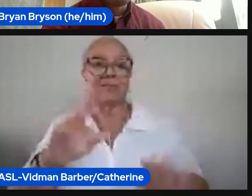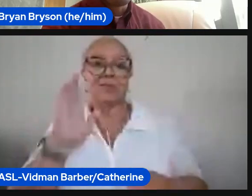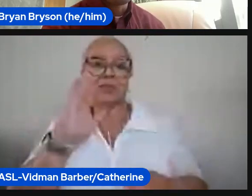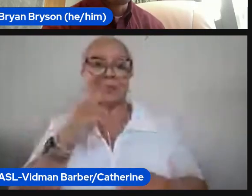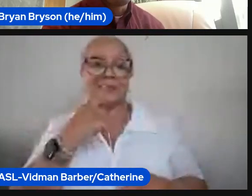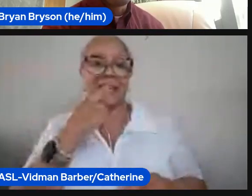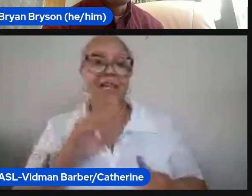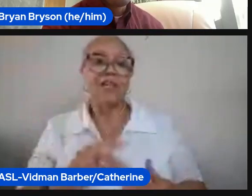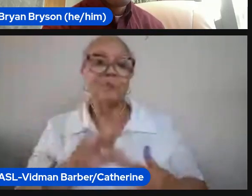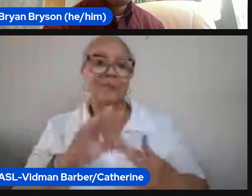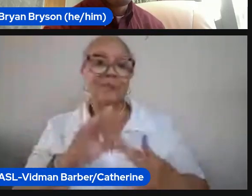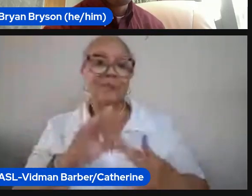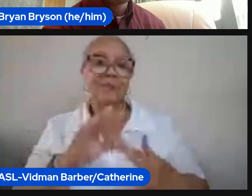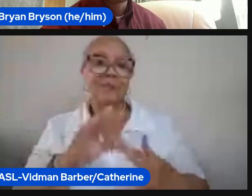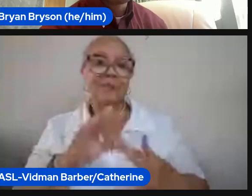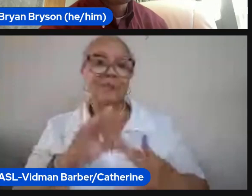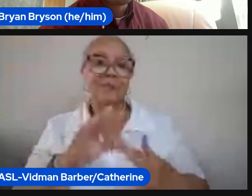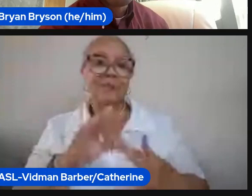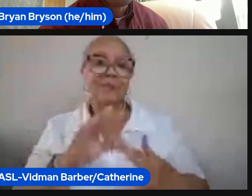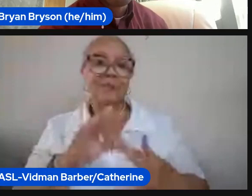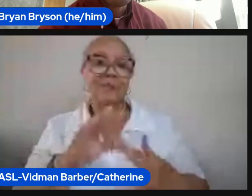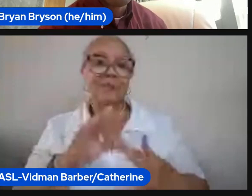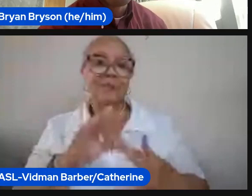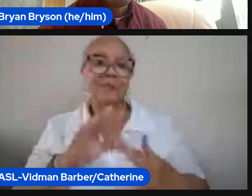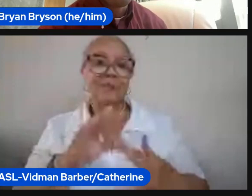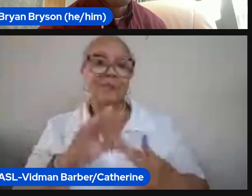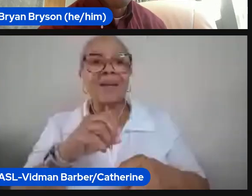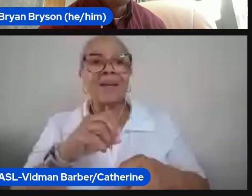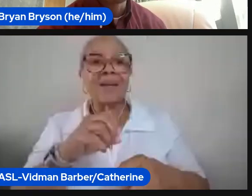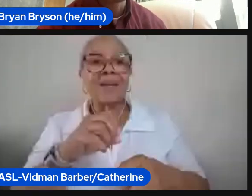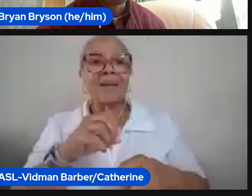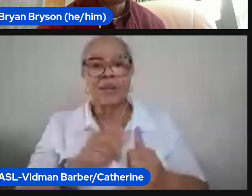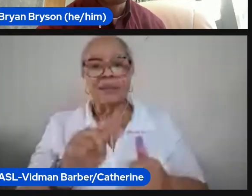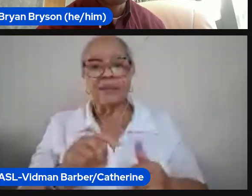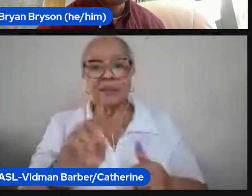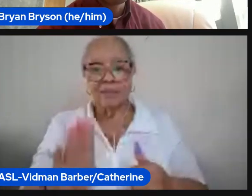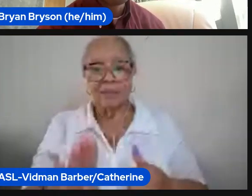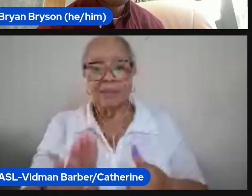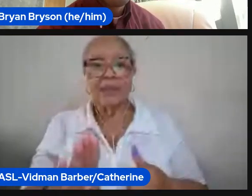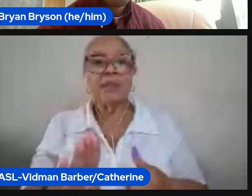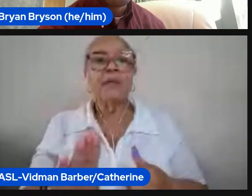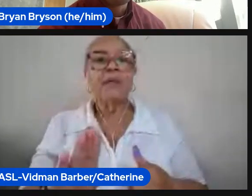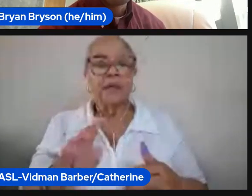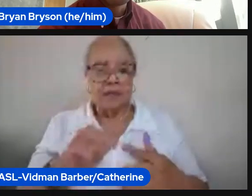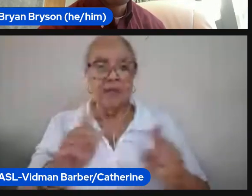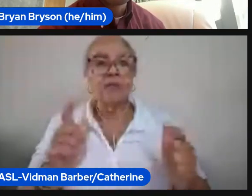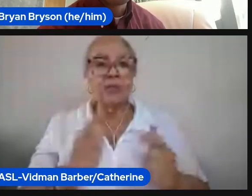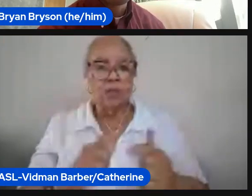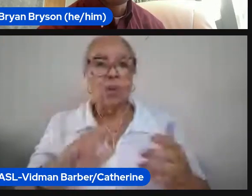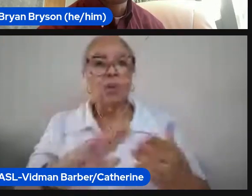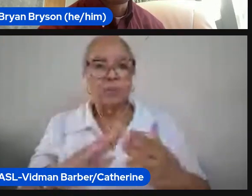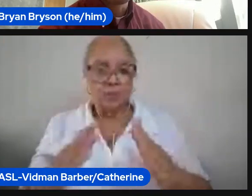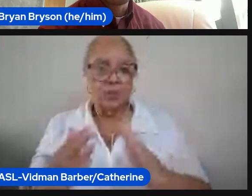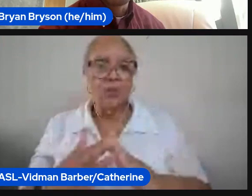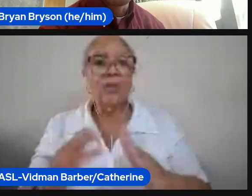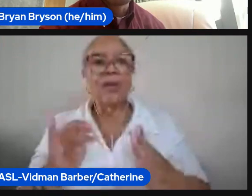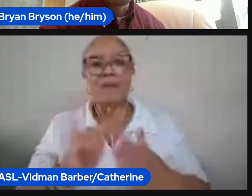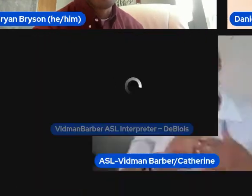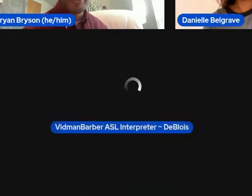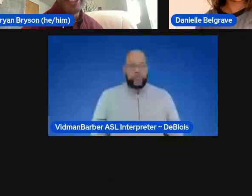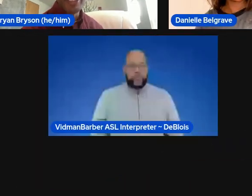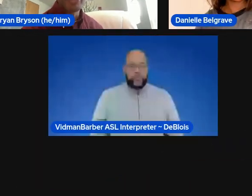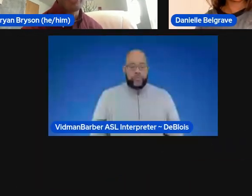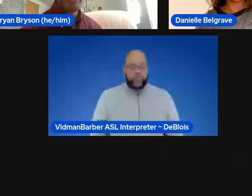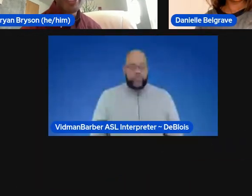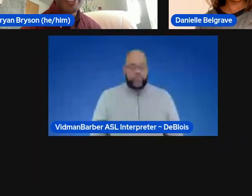particularly important to me because, working in TB, we know we're kind of a small community, and we know that the research funding is a